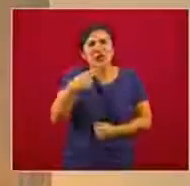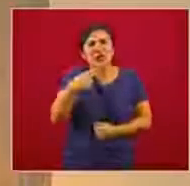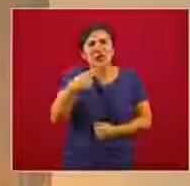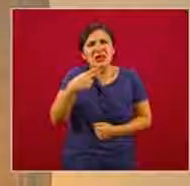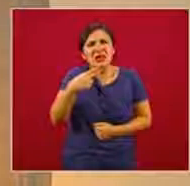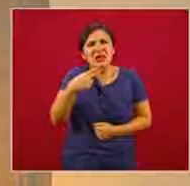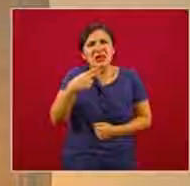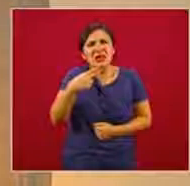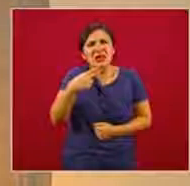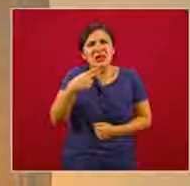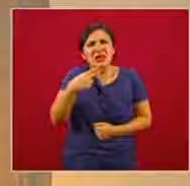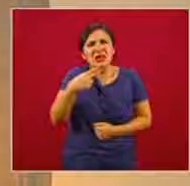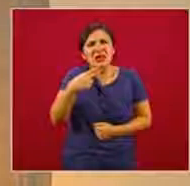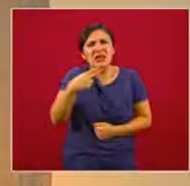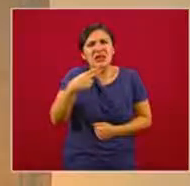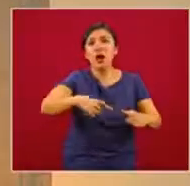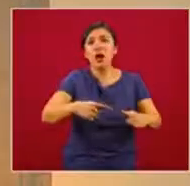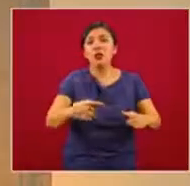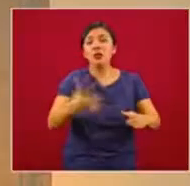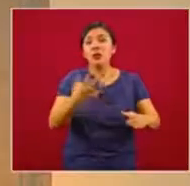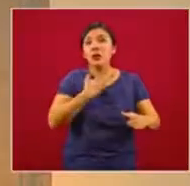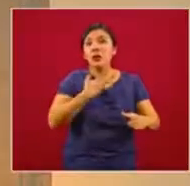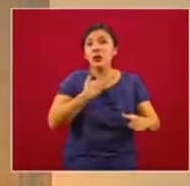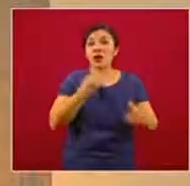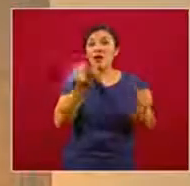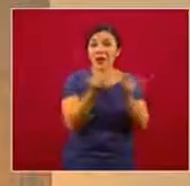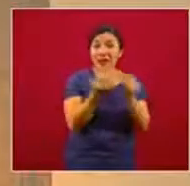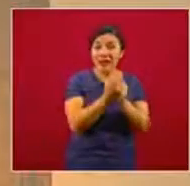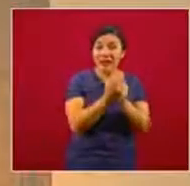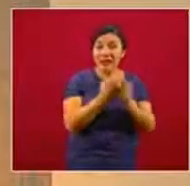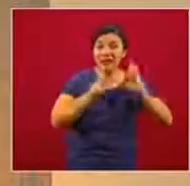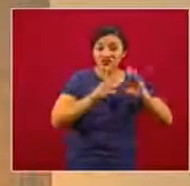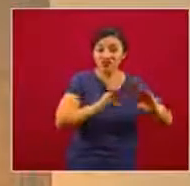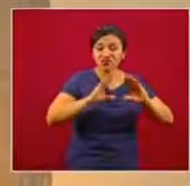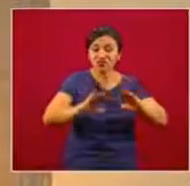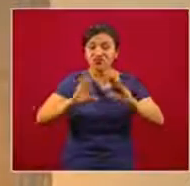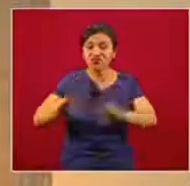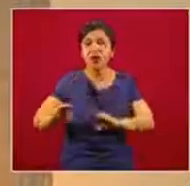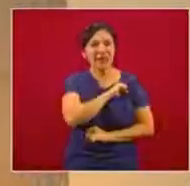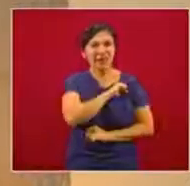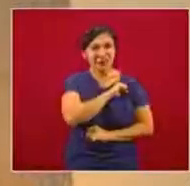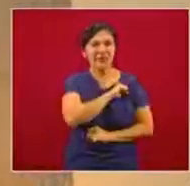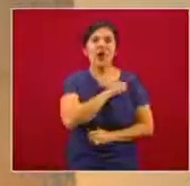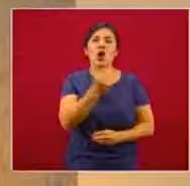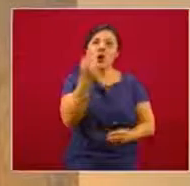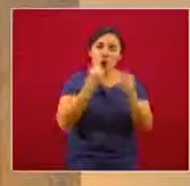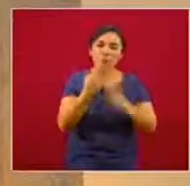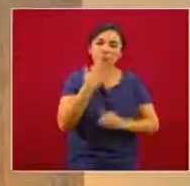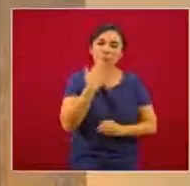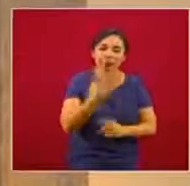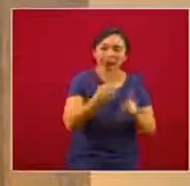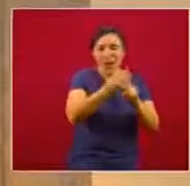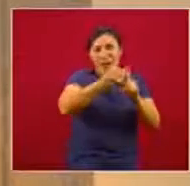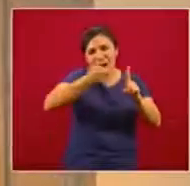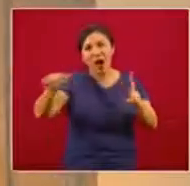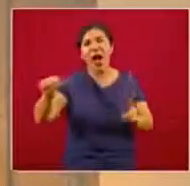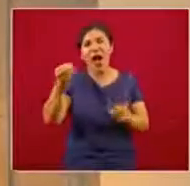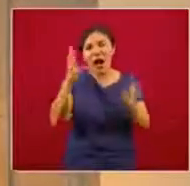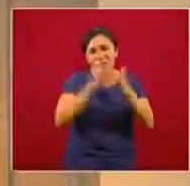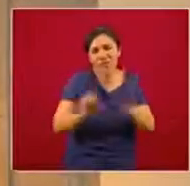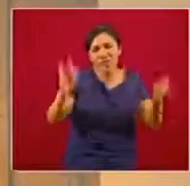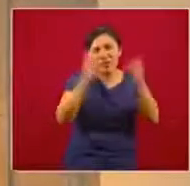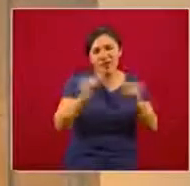It would be useless if a school is imparting lessons